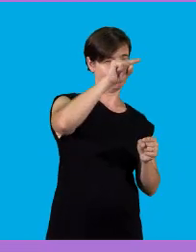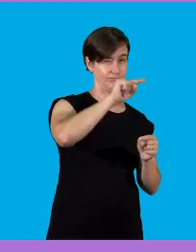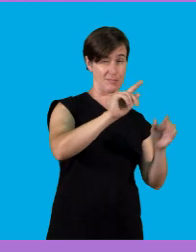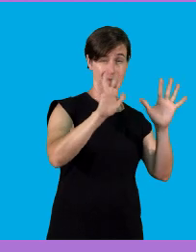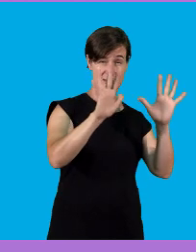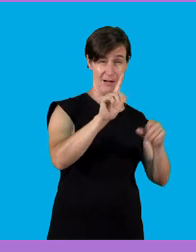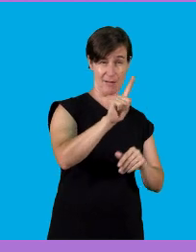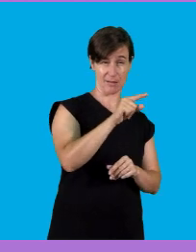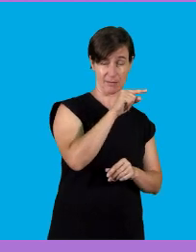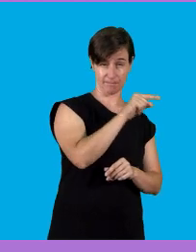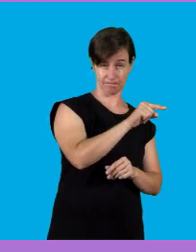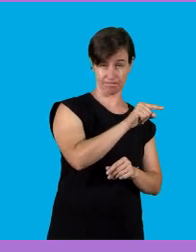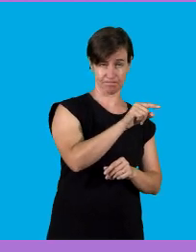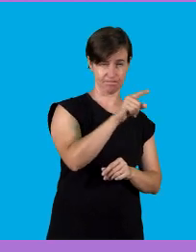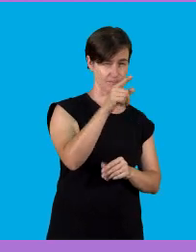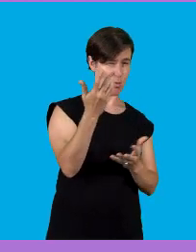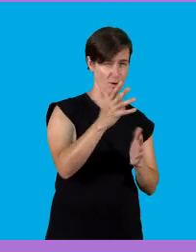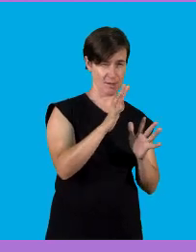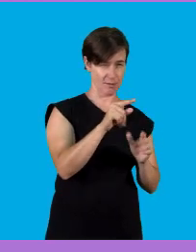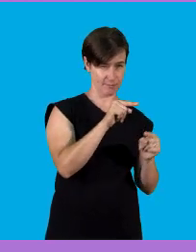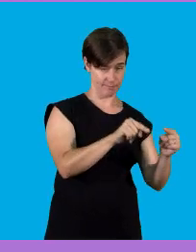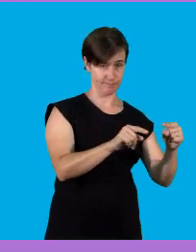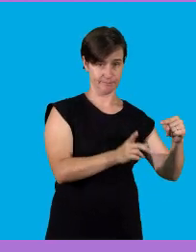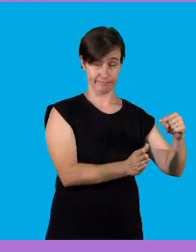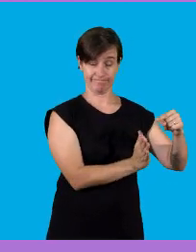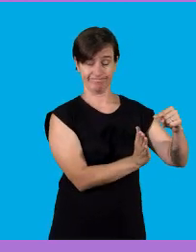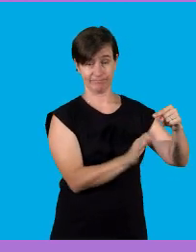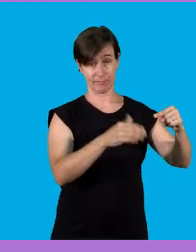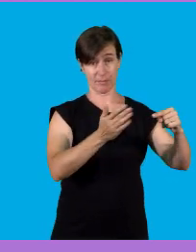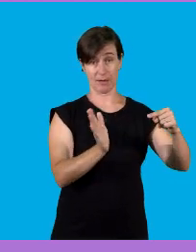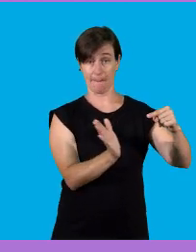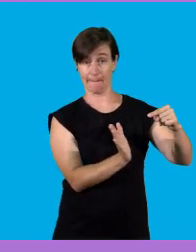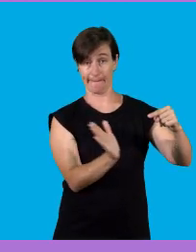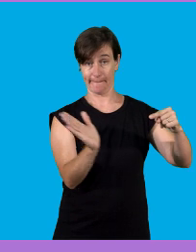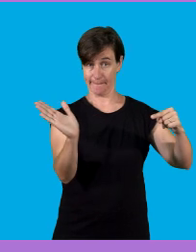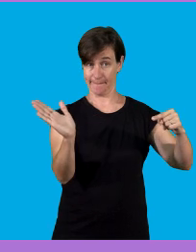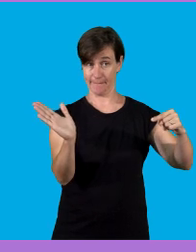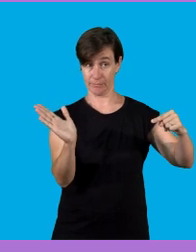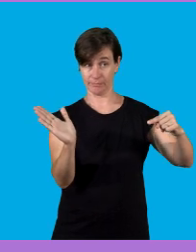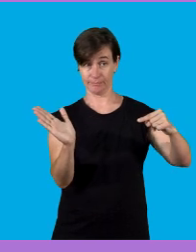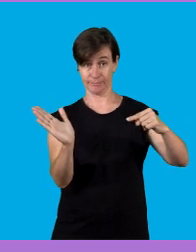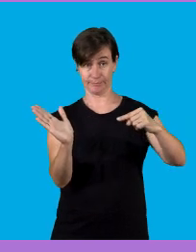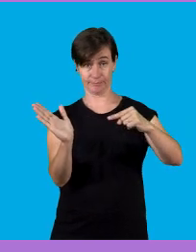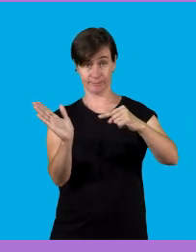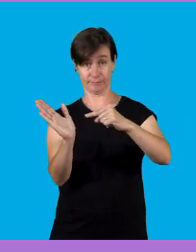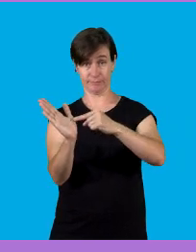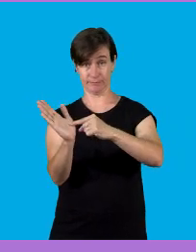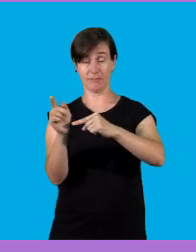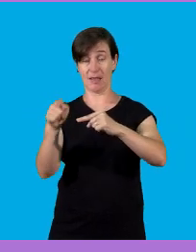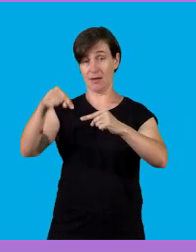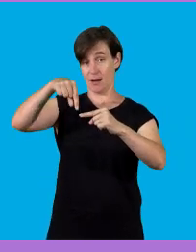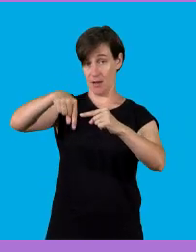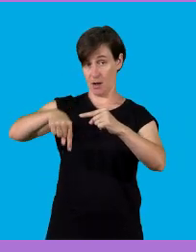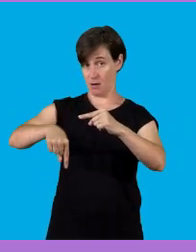So here's our liters. Let's find 10. Here's 10. So I'm going to move. Okay, after finding